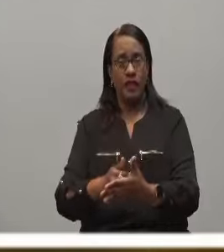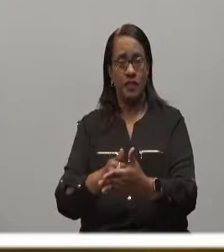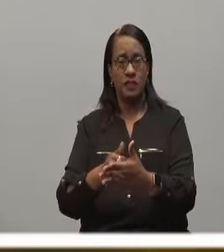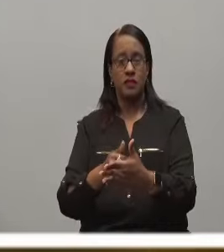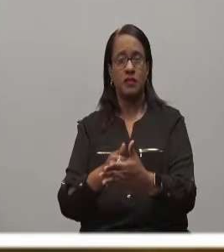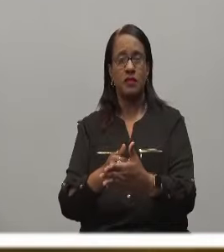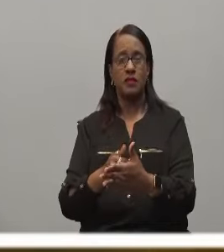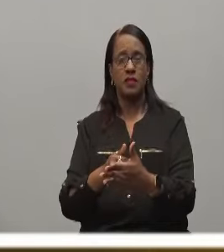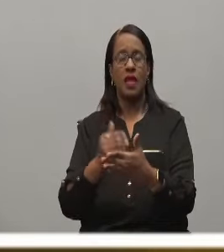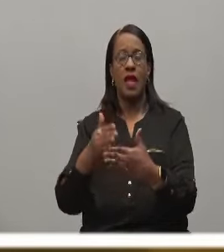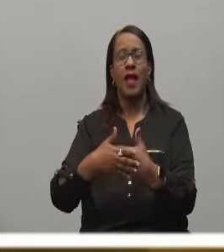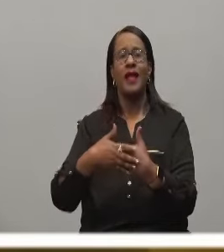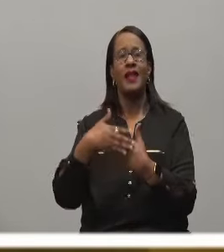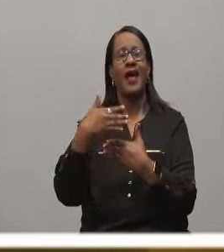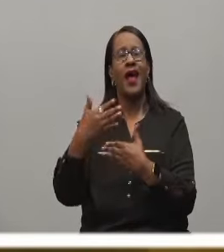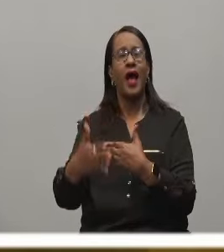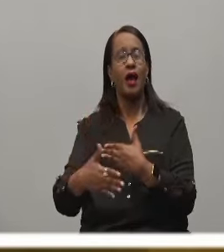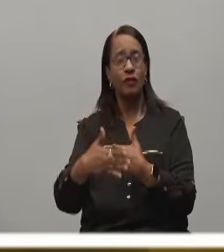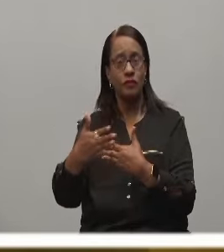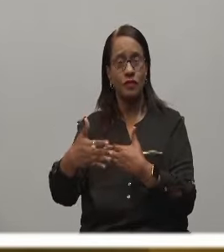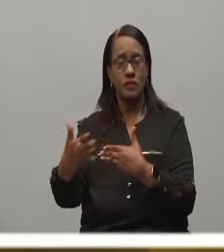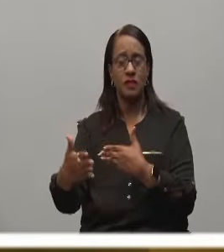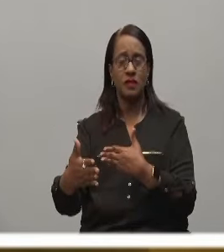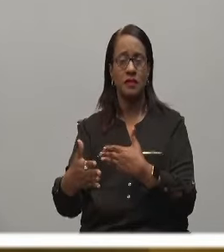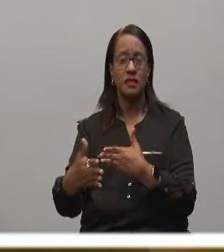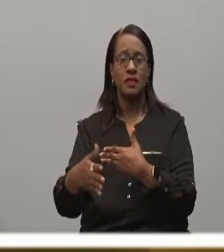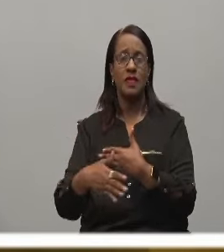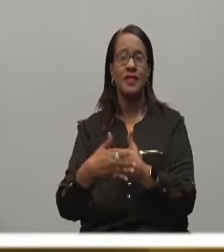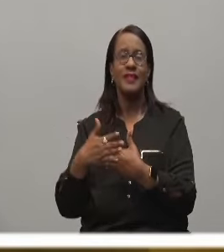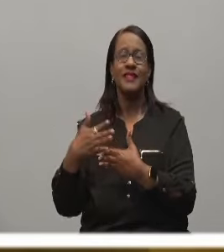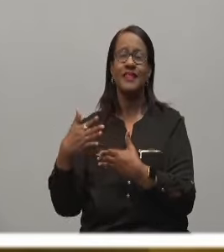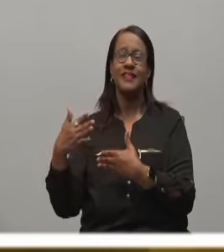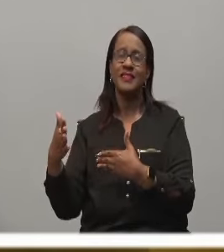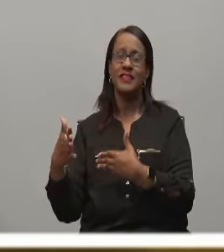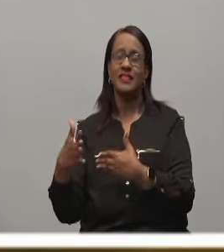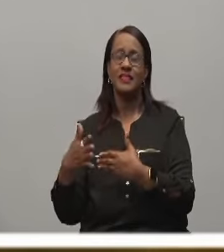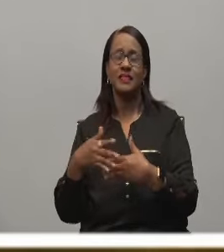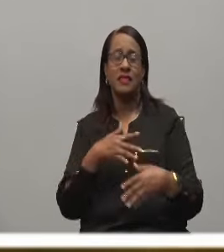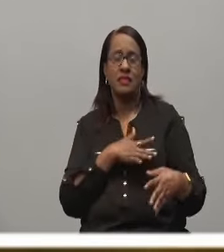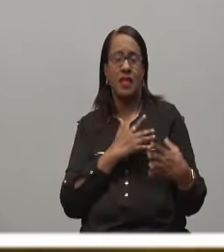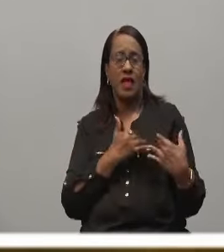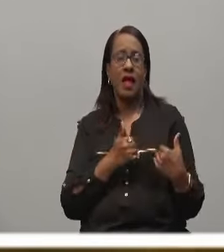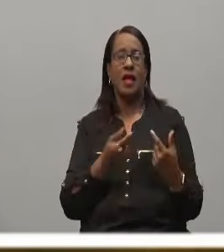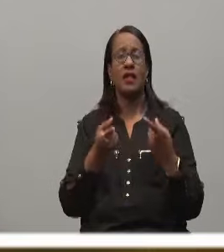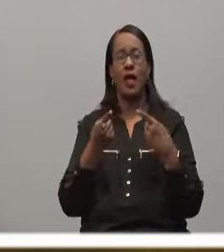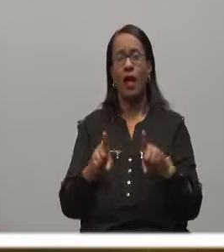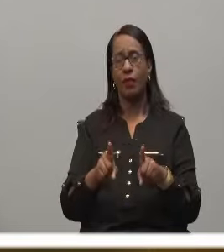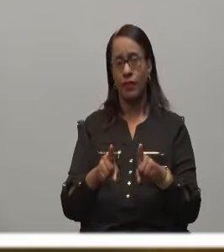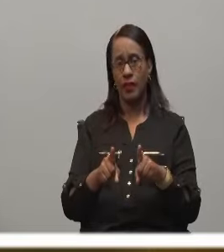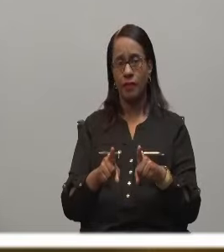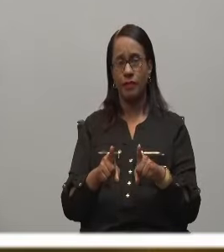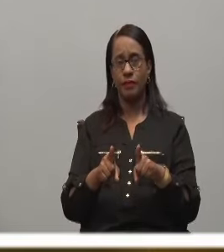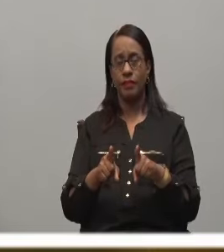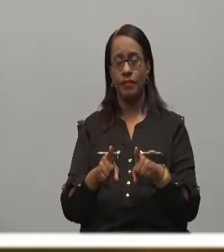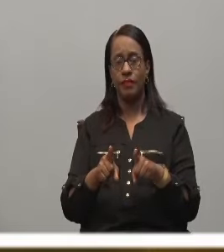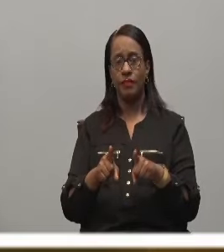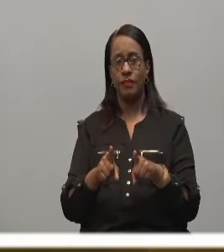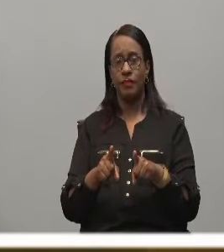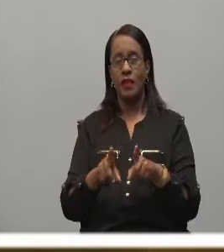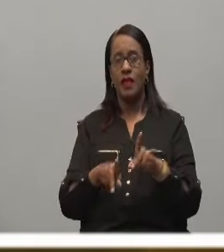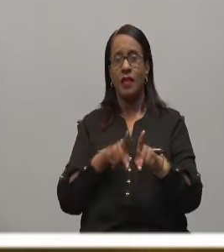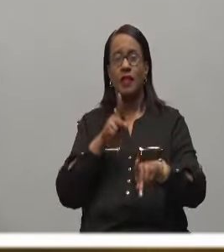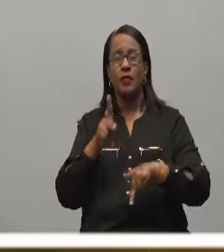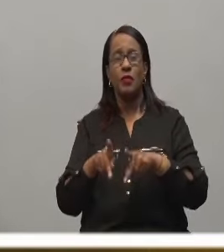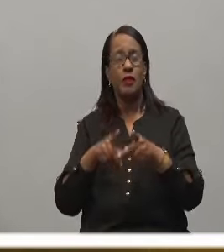sudden, what starts stirring in their hearts is not the grace that brought them to the moment